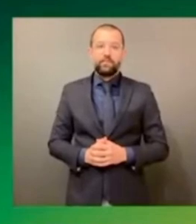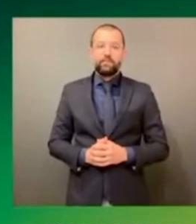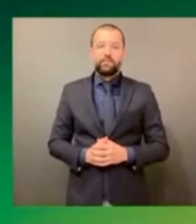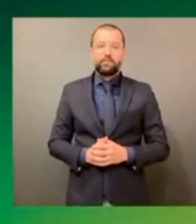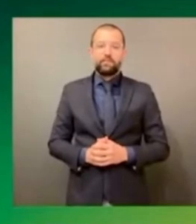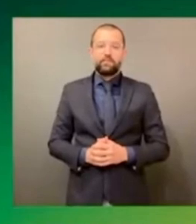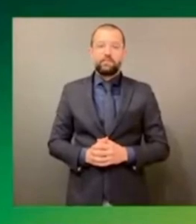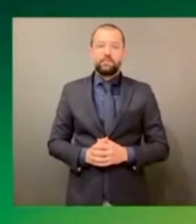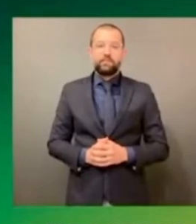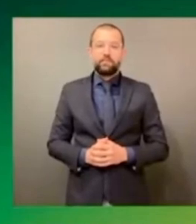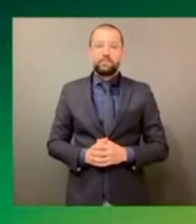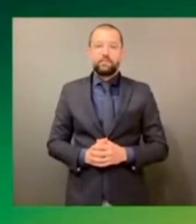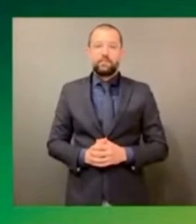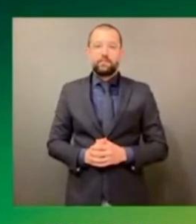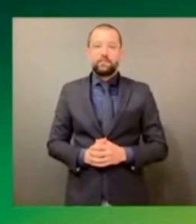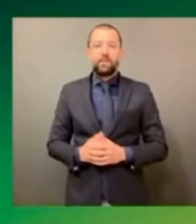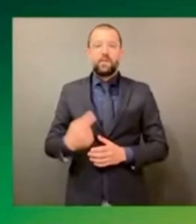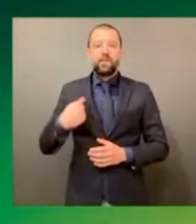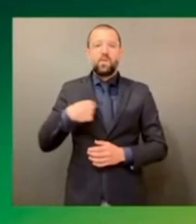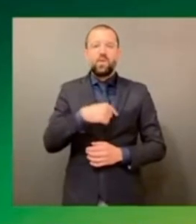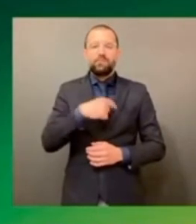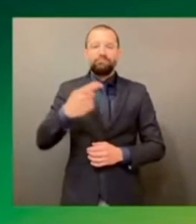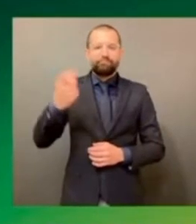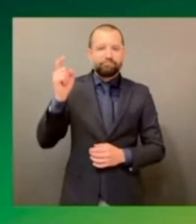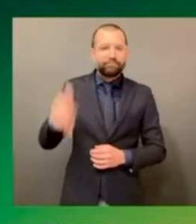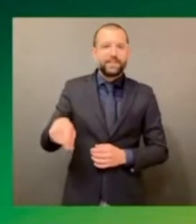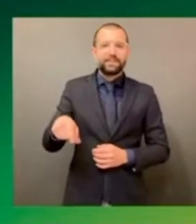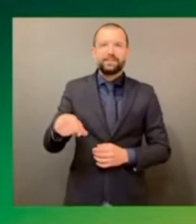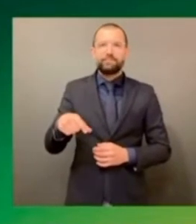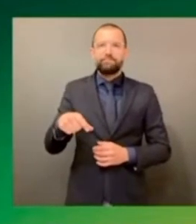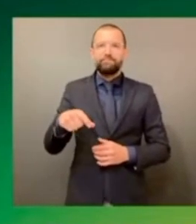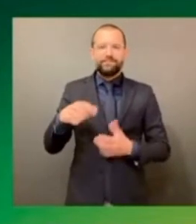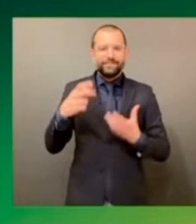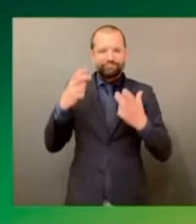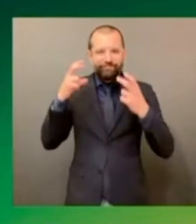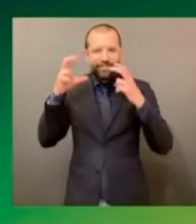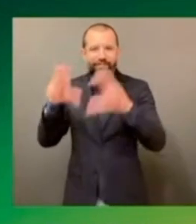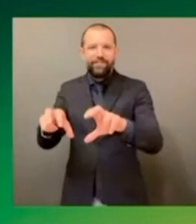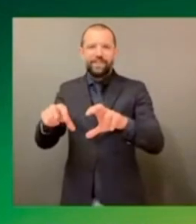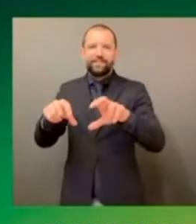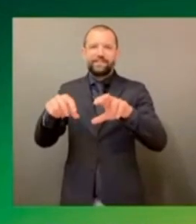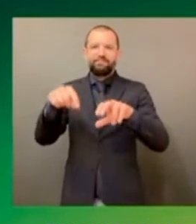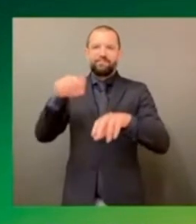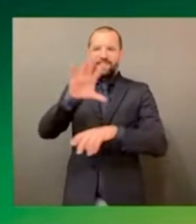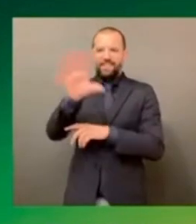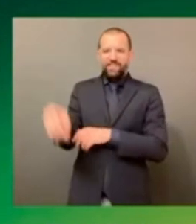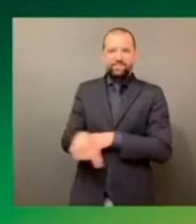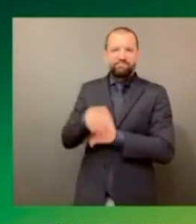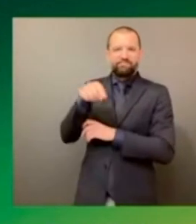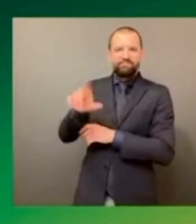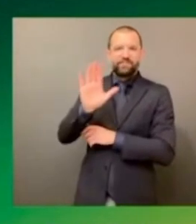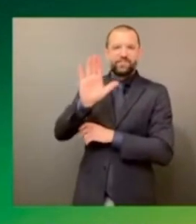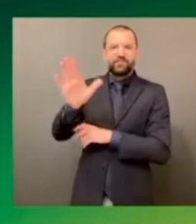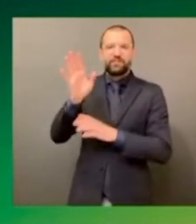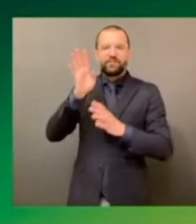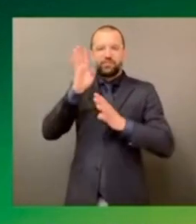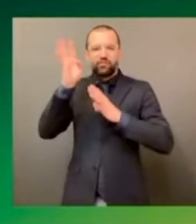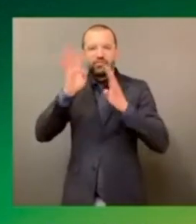And so we must invest in the African ingenuity and creativity, which will